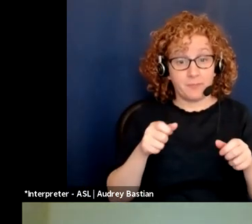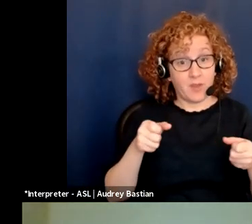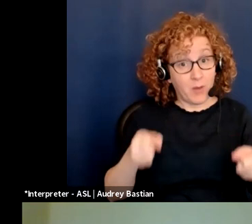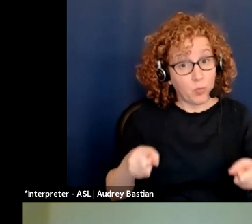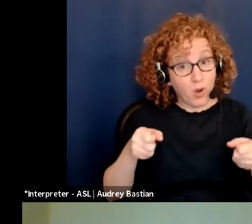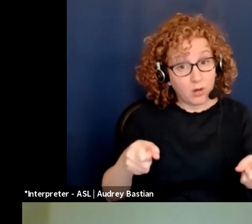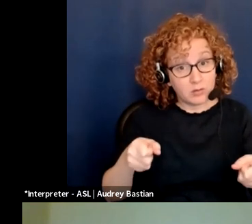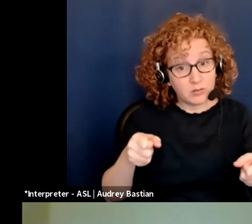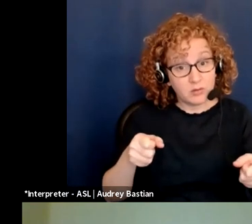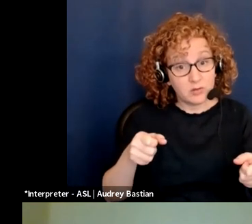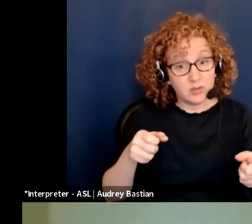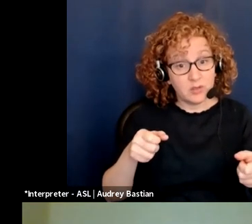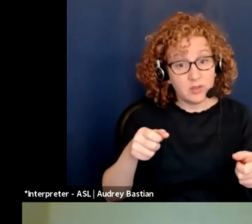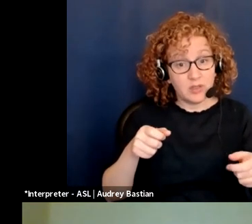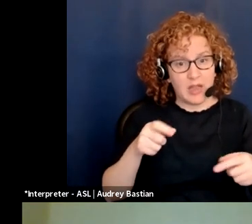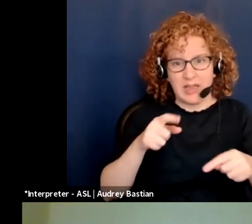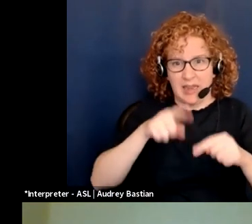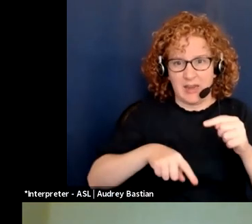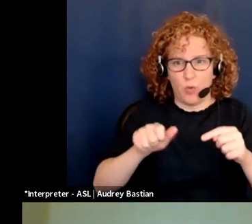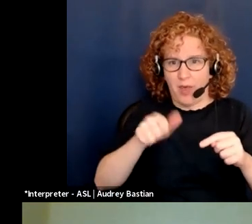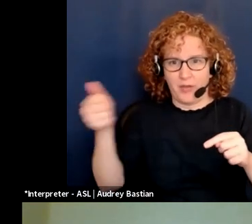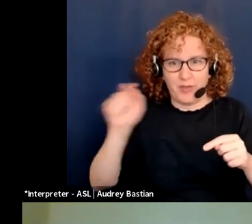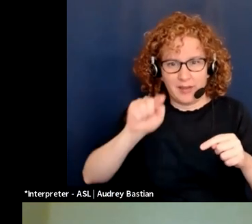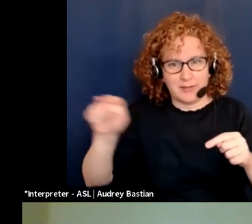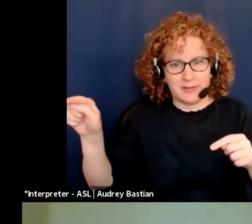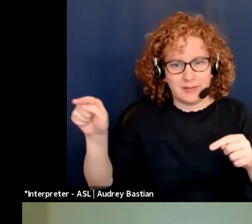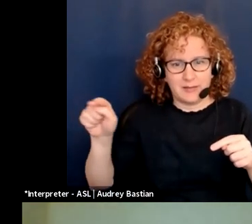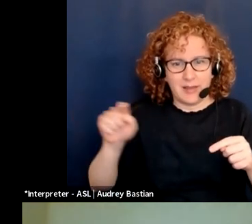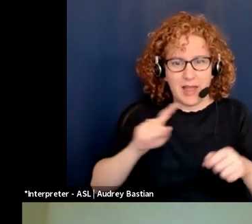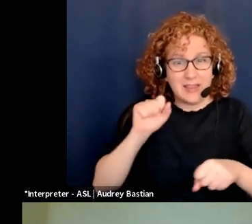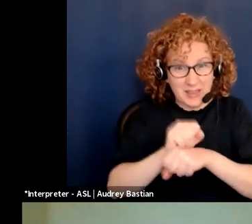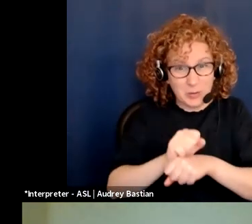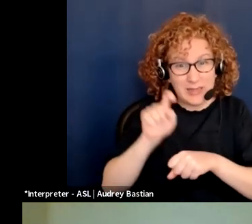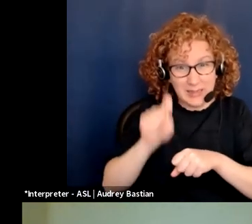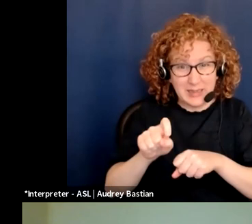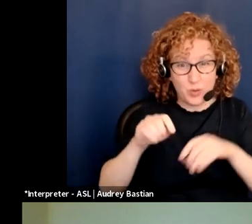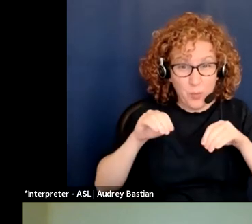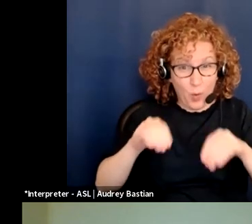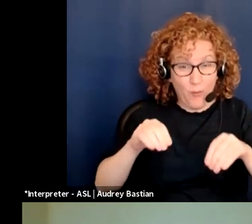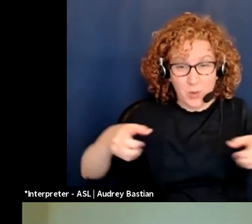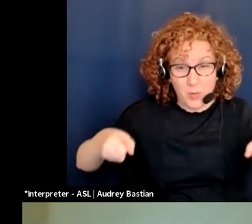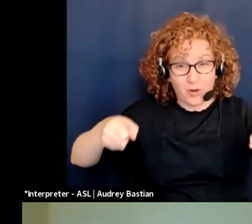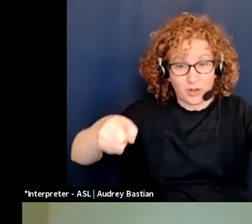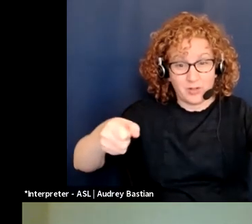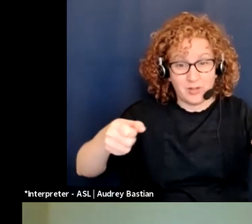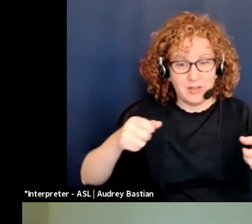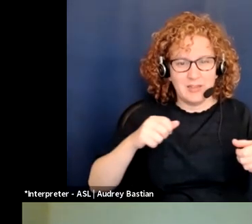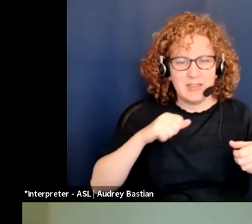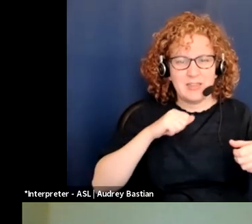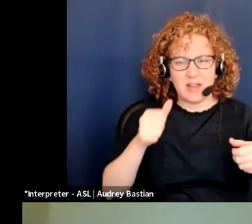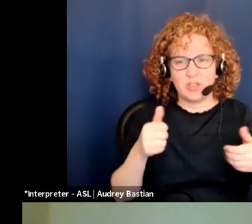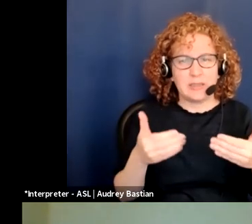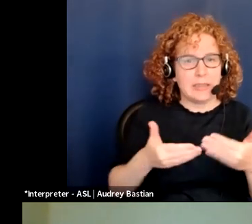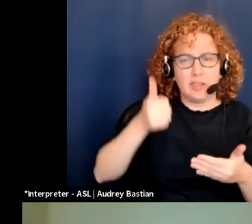can't do anything. I literally need it to move. It's not like, it's inconvenient